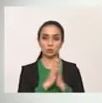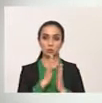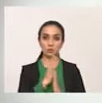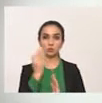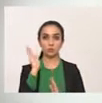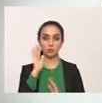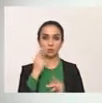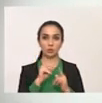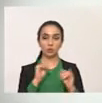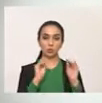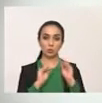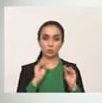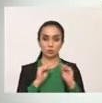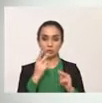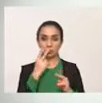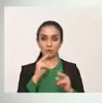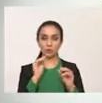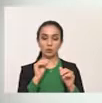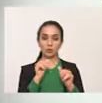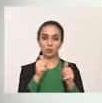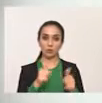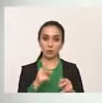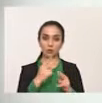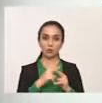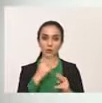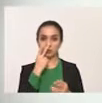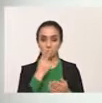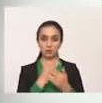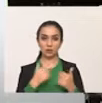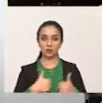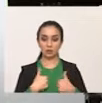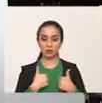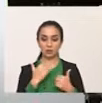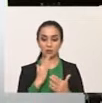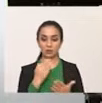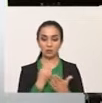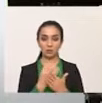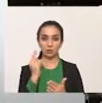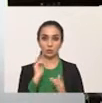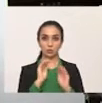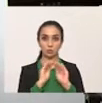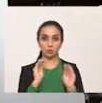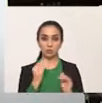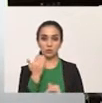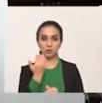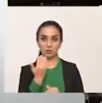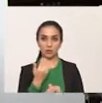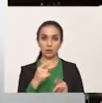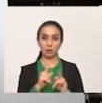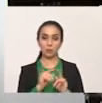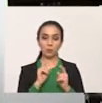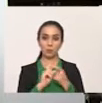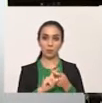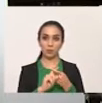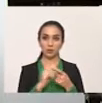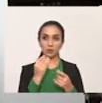o'tlarining tuzilishini modellashtirishga harakat qiling. Aziz o'quvchilar, siz